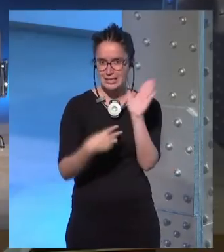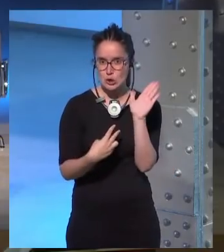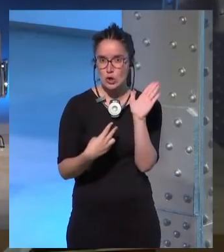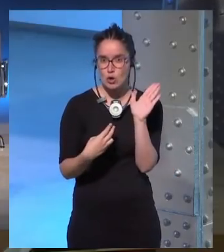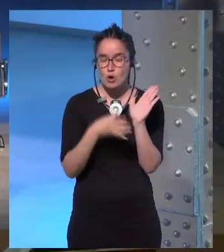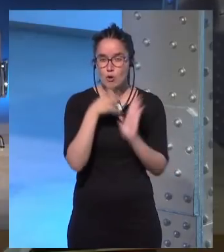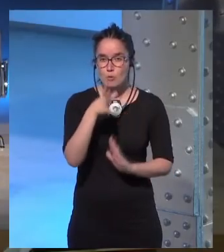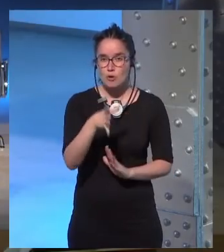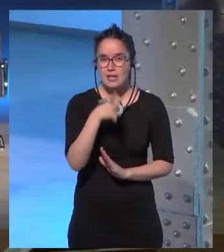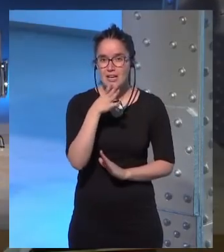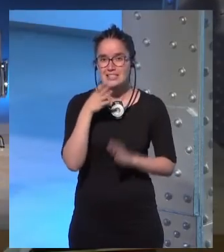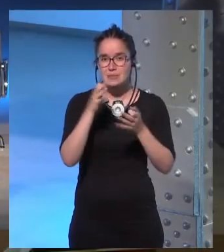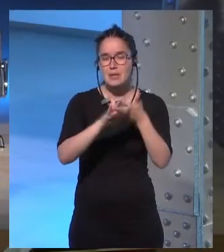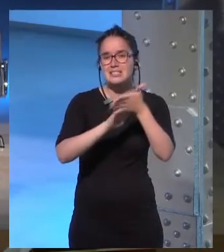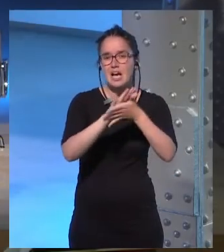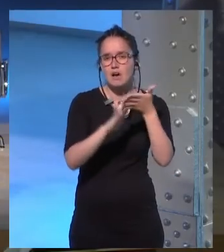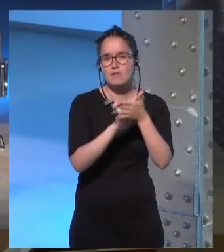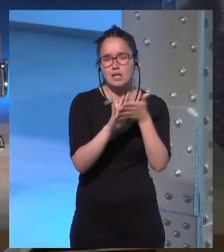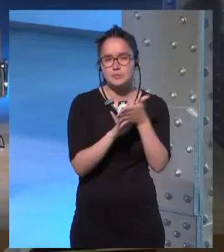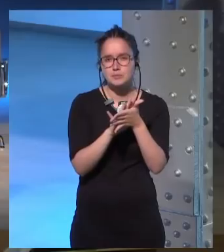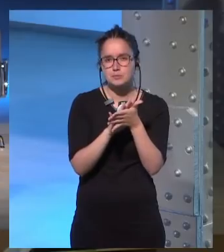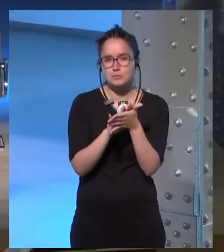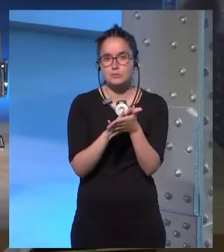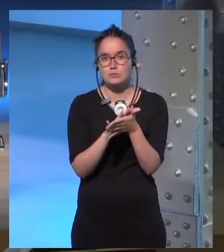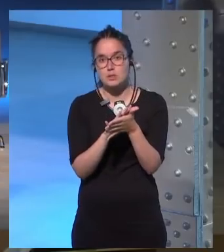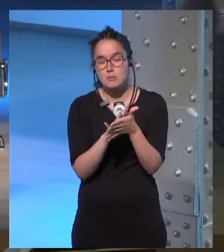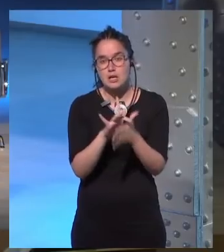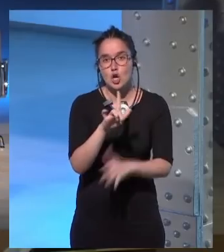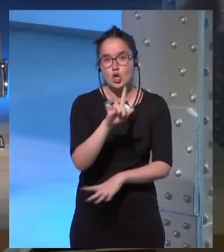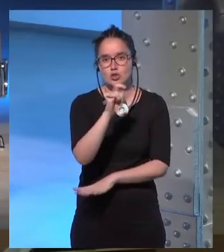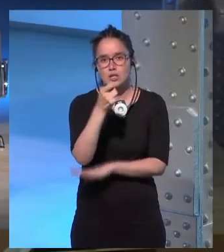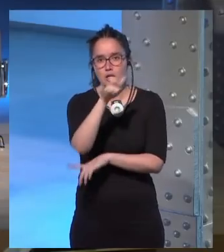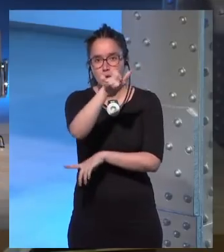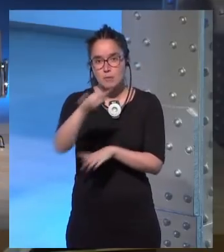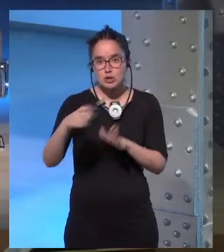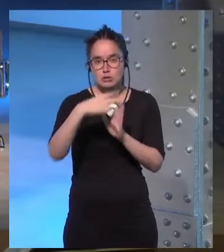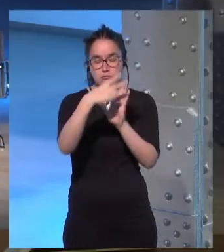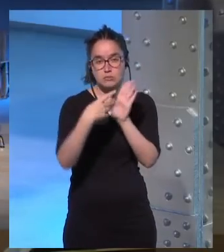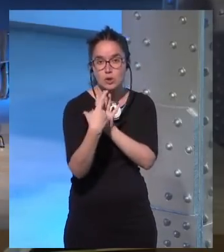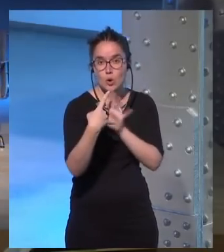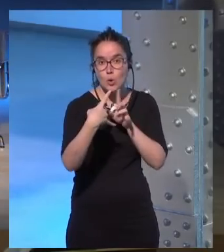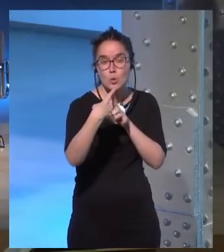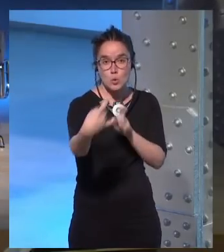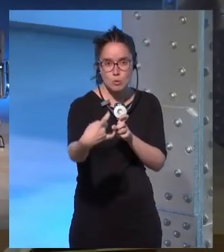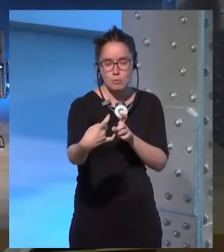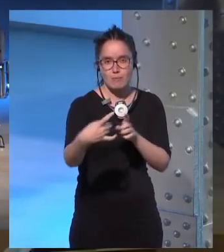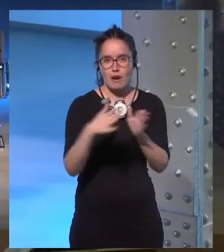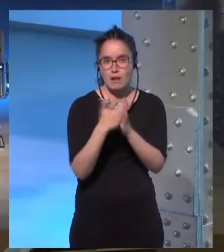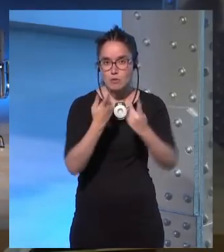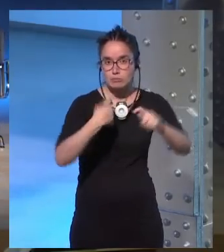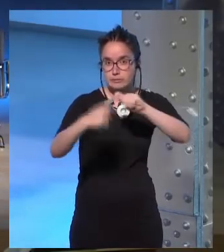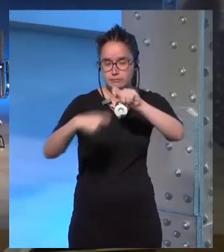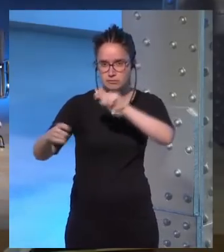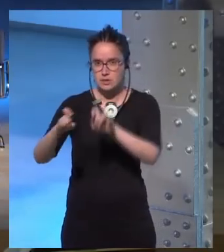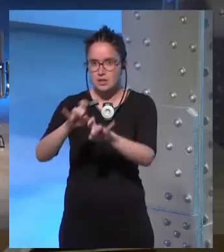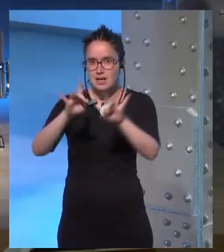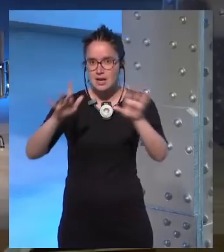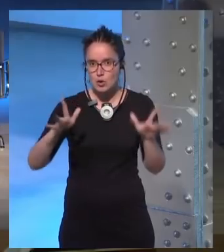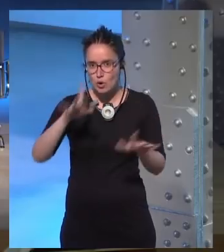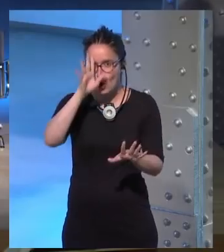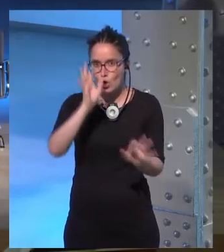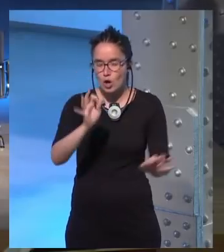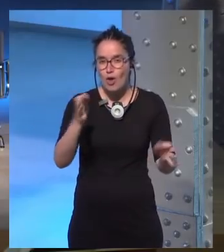reader. Because we talk a lot about the fact that if you want the reader